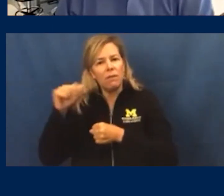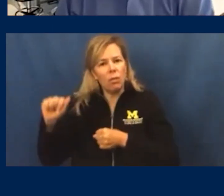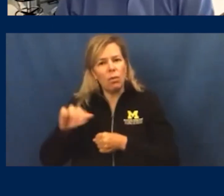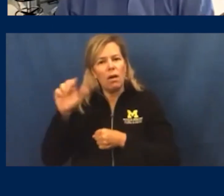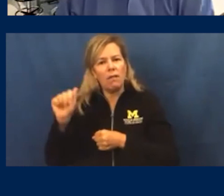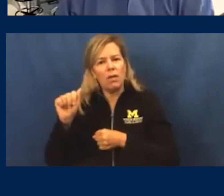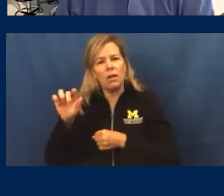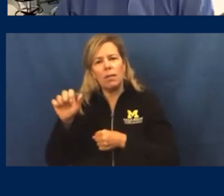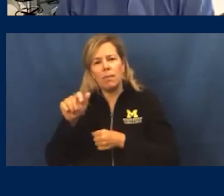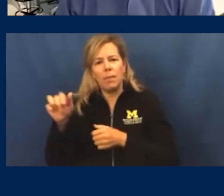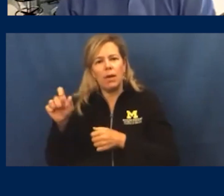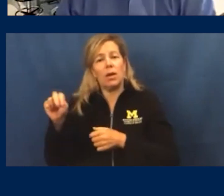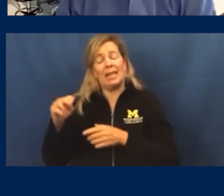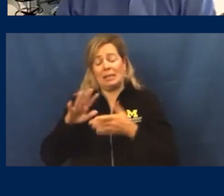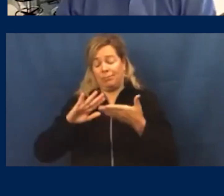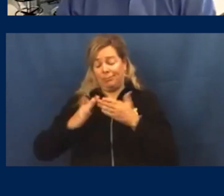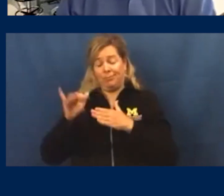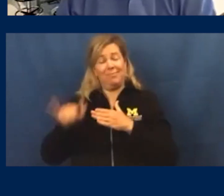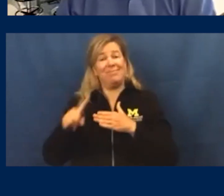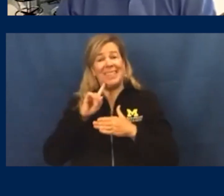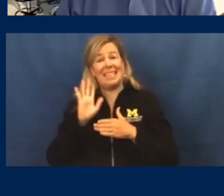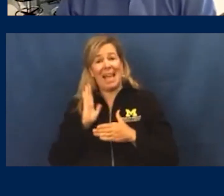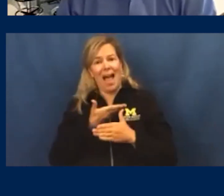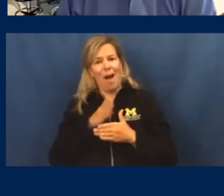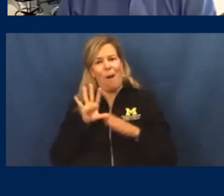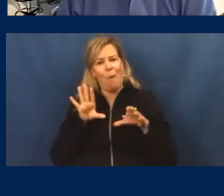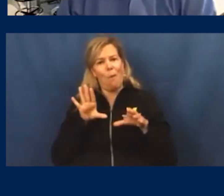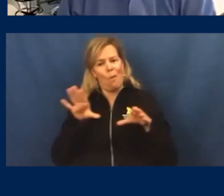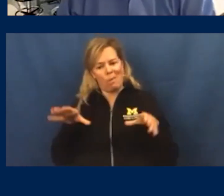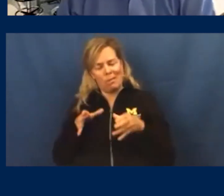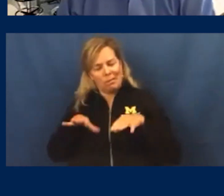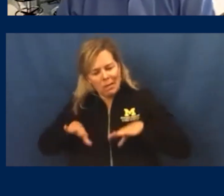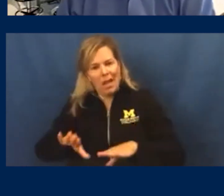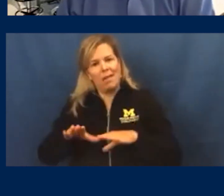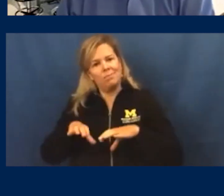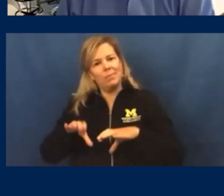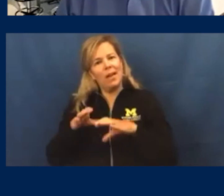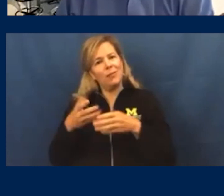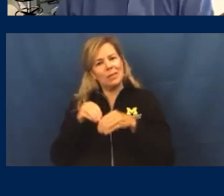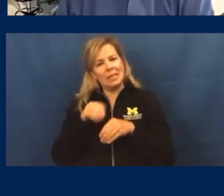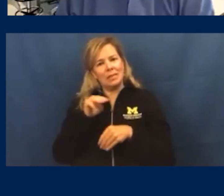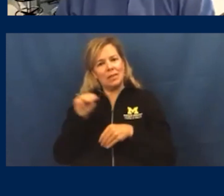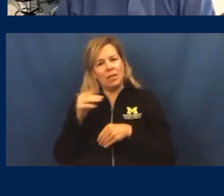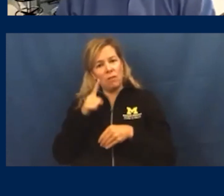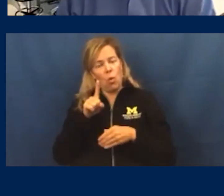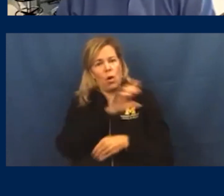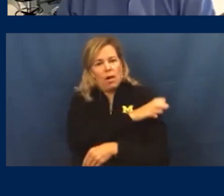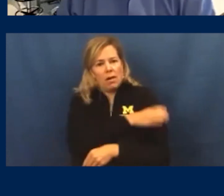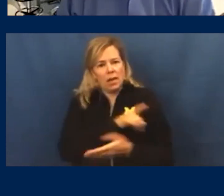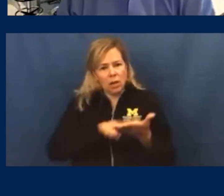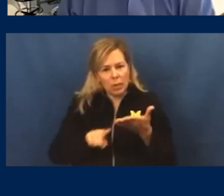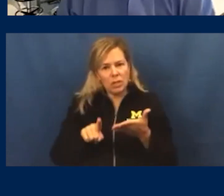is really built on trust, and that is our collective efforts in the Michigan Medicine towards clinical research and clinical